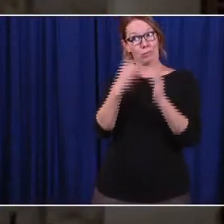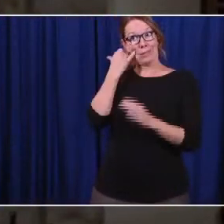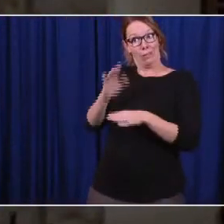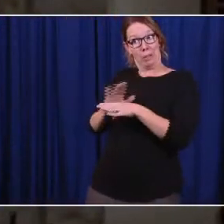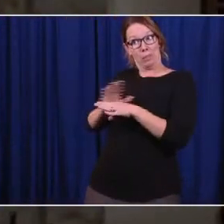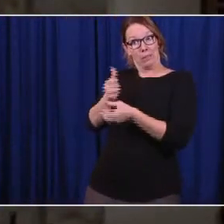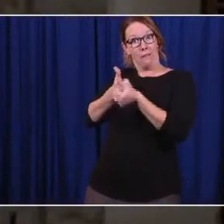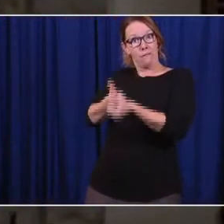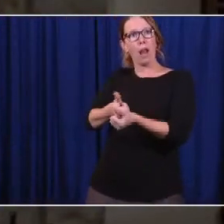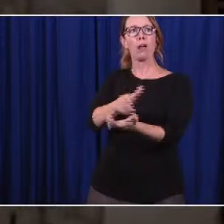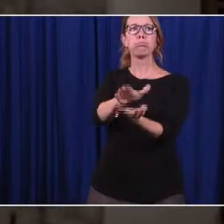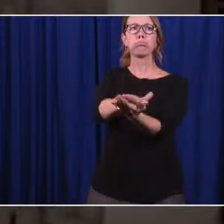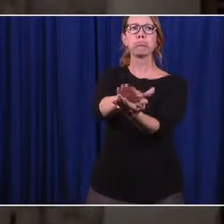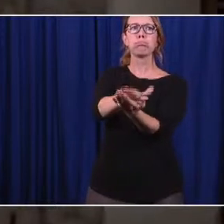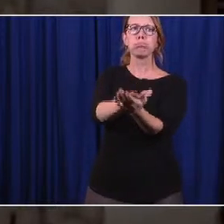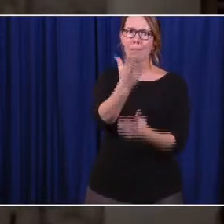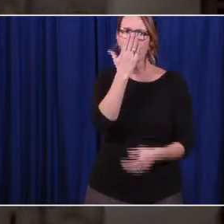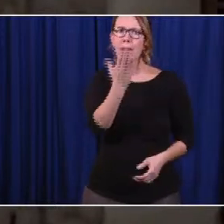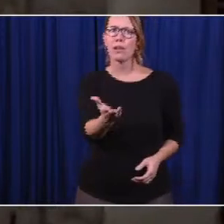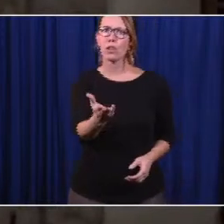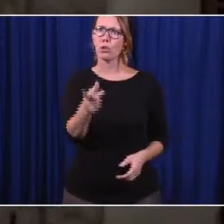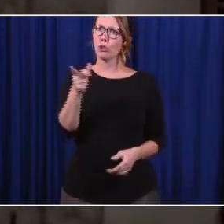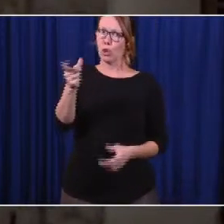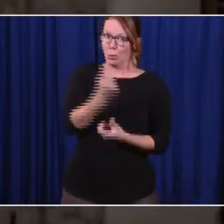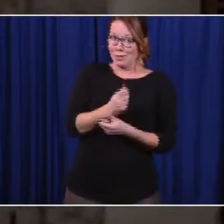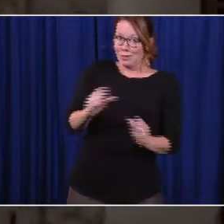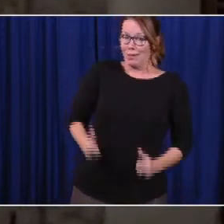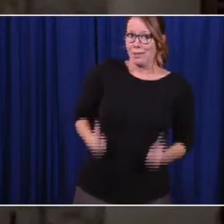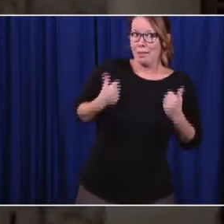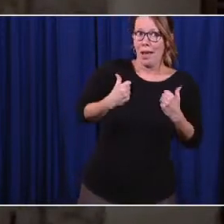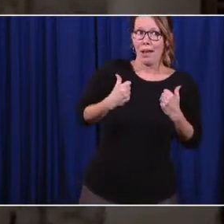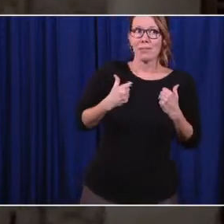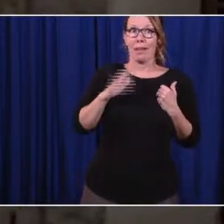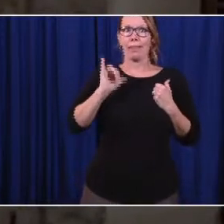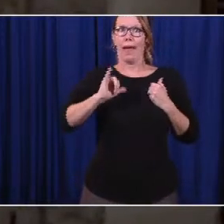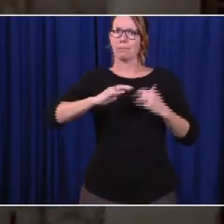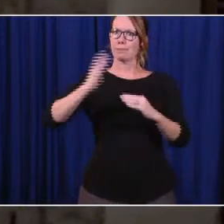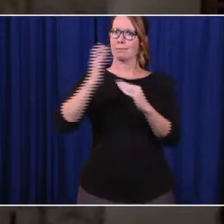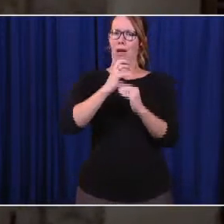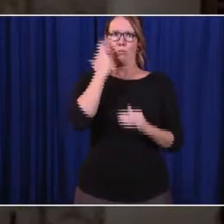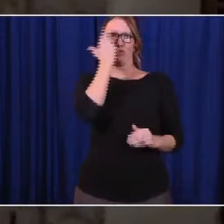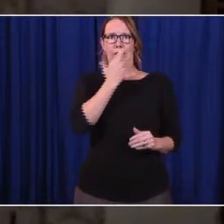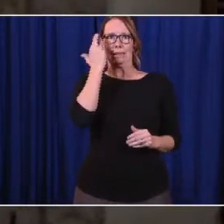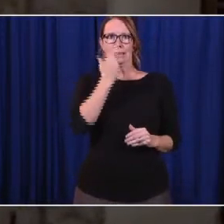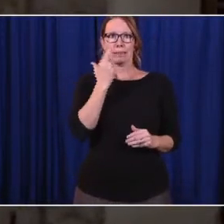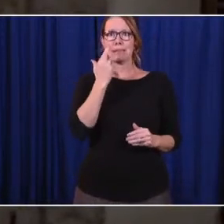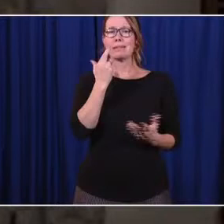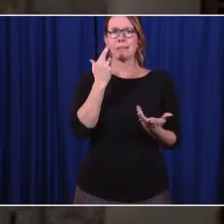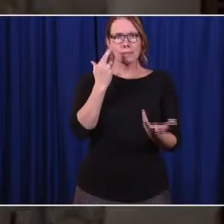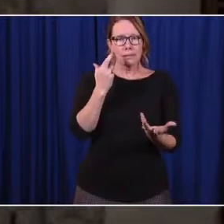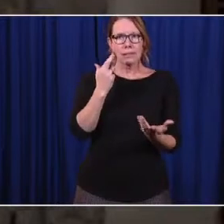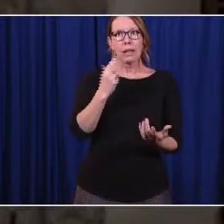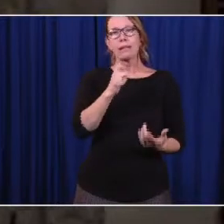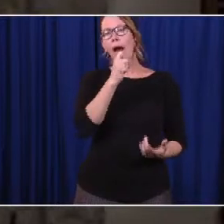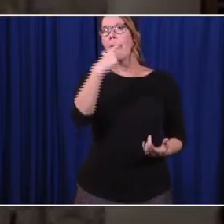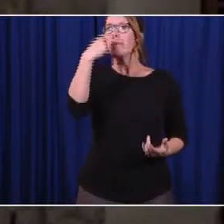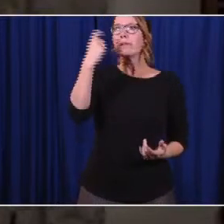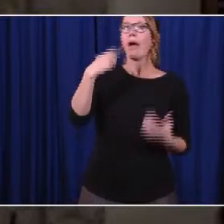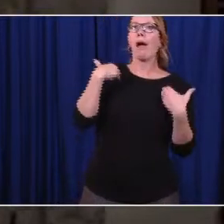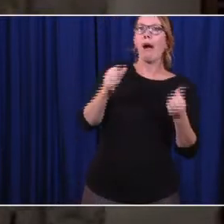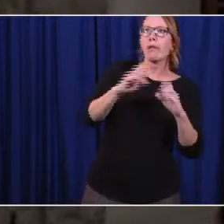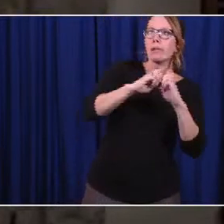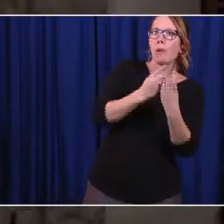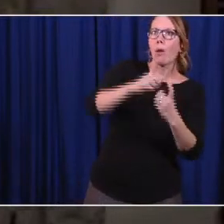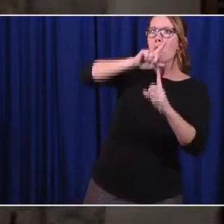lives. That's number one. That's the most important reason to do it. It saves lives, not because the health department orders that I order. The